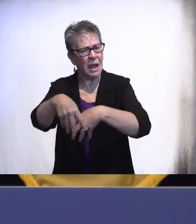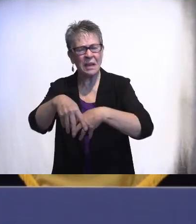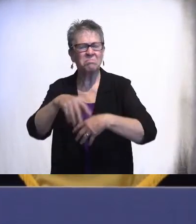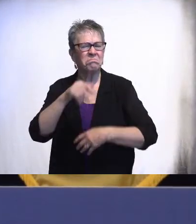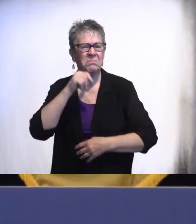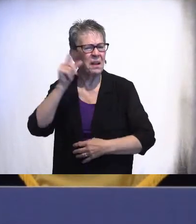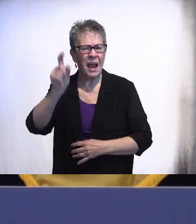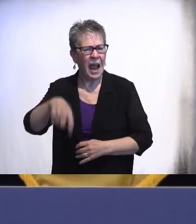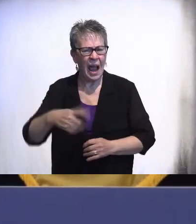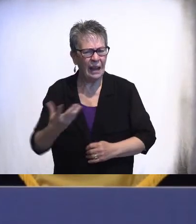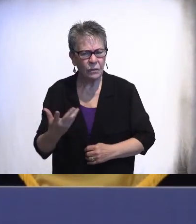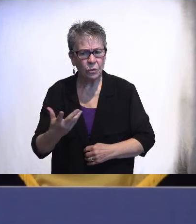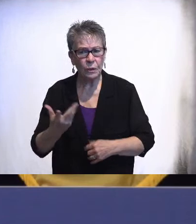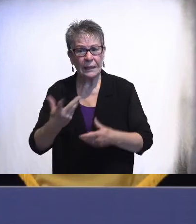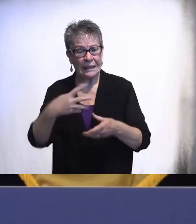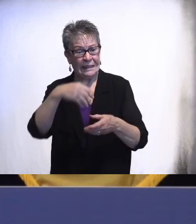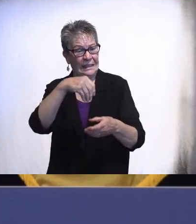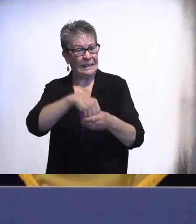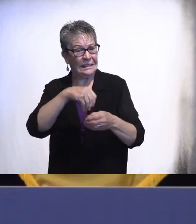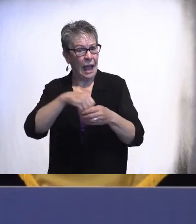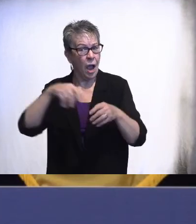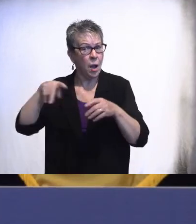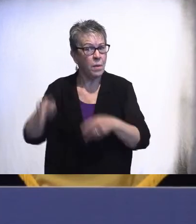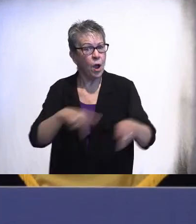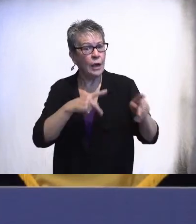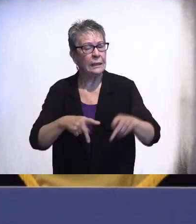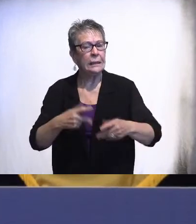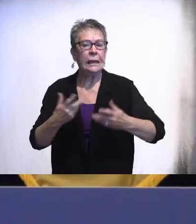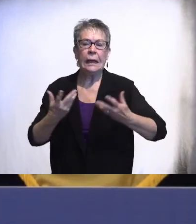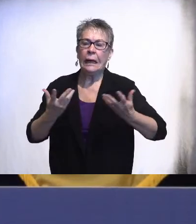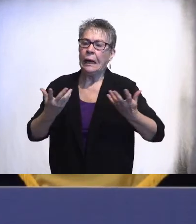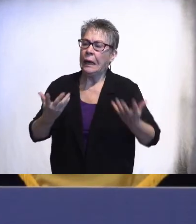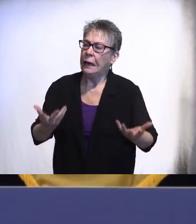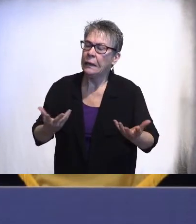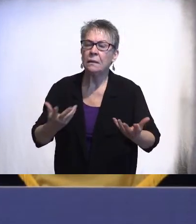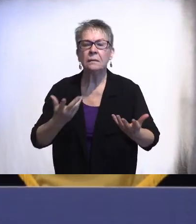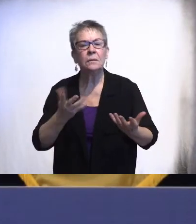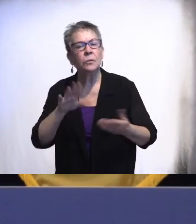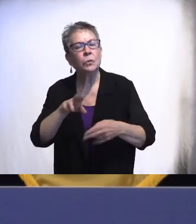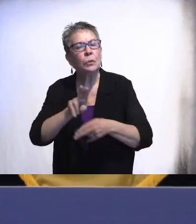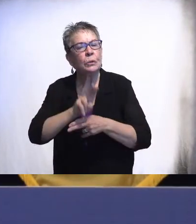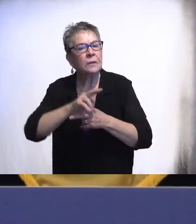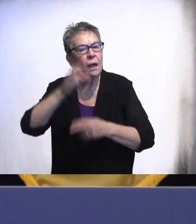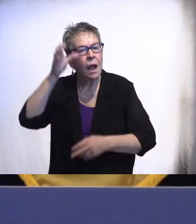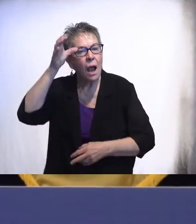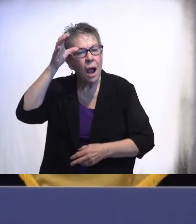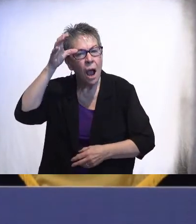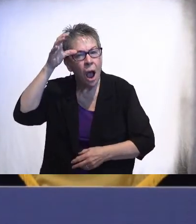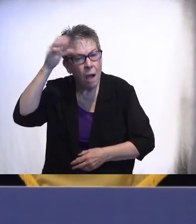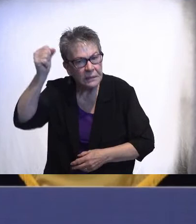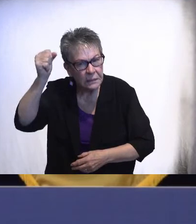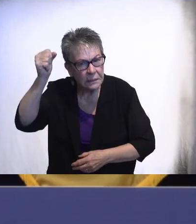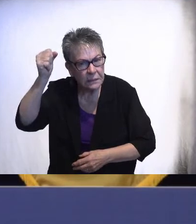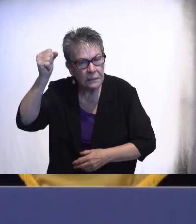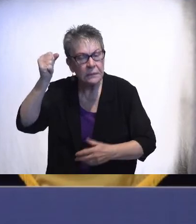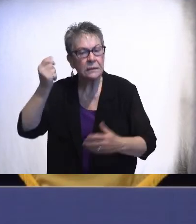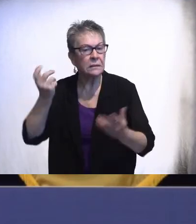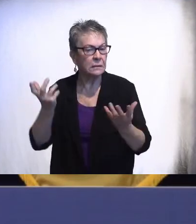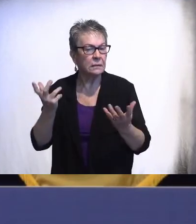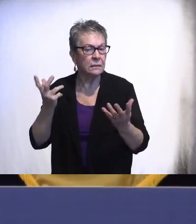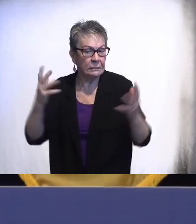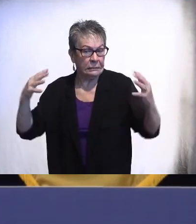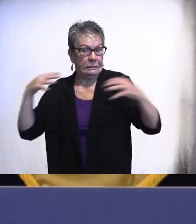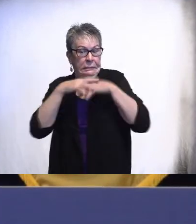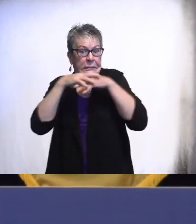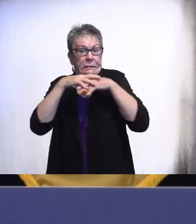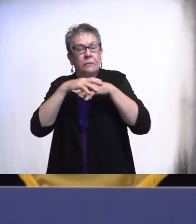status you don't know. But there's no reason whatsoever to cancel them. The last thing Callahan and Murphy are going to